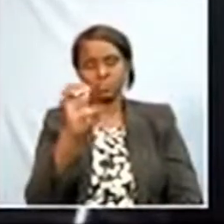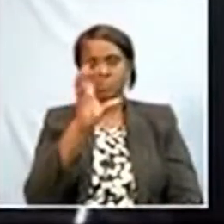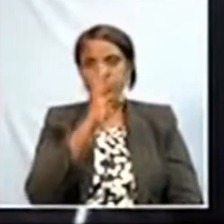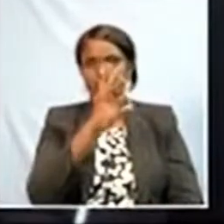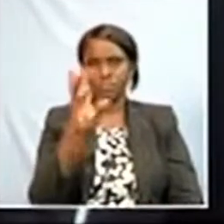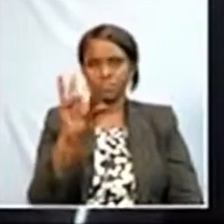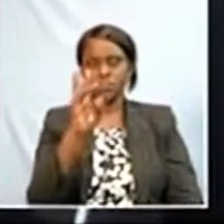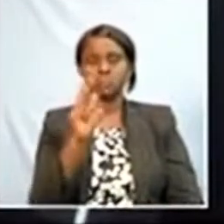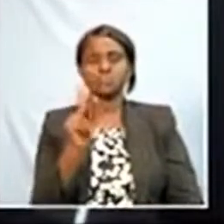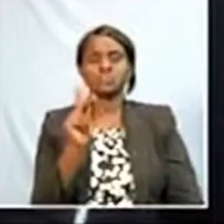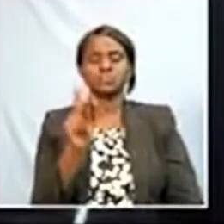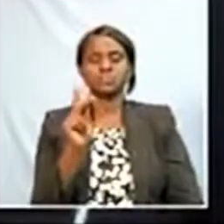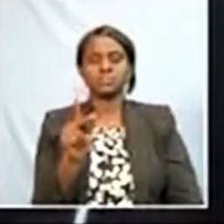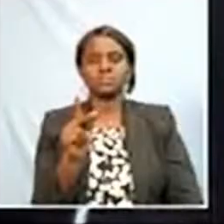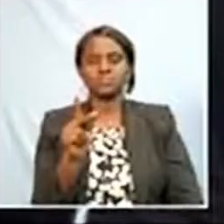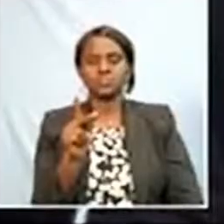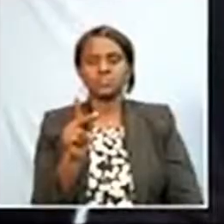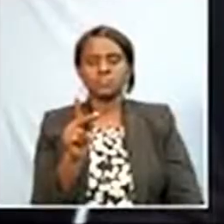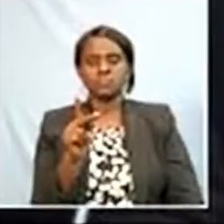105,766 kwacha.